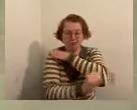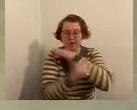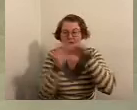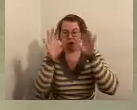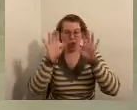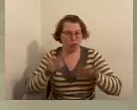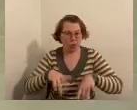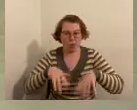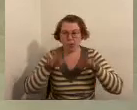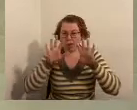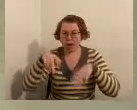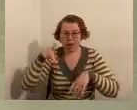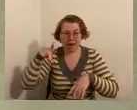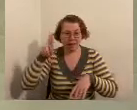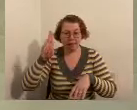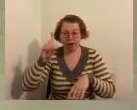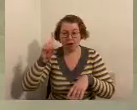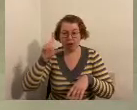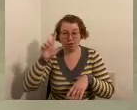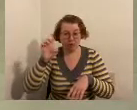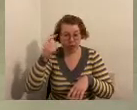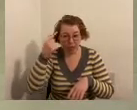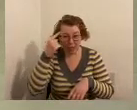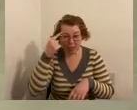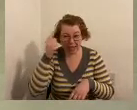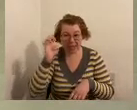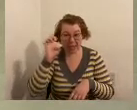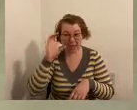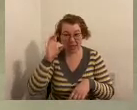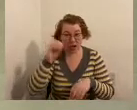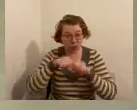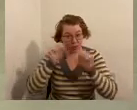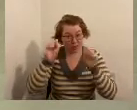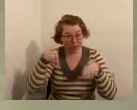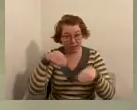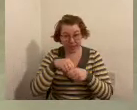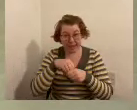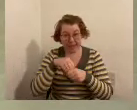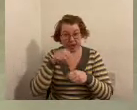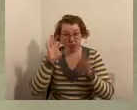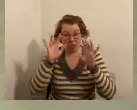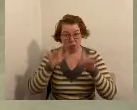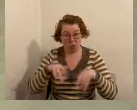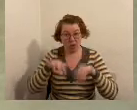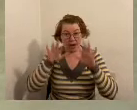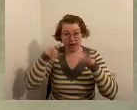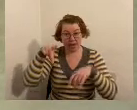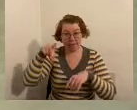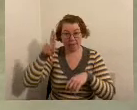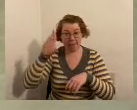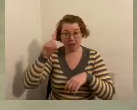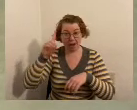puddle? Do you think that there's an ecosystem in a rain puddle?